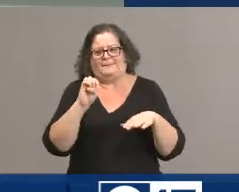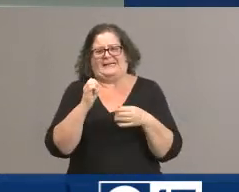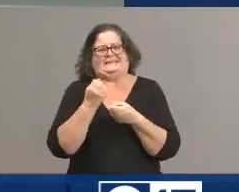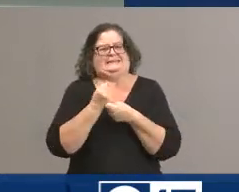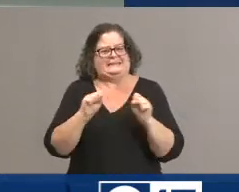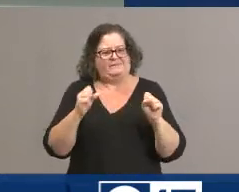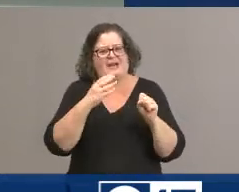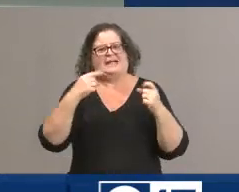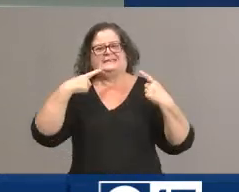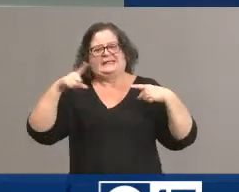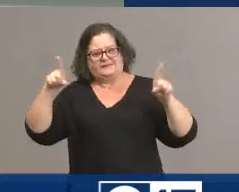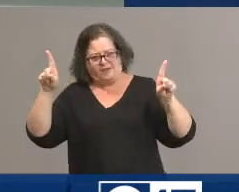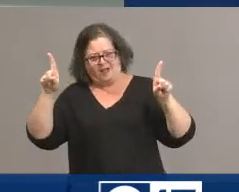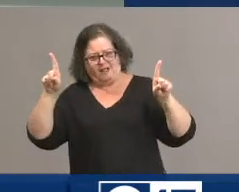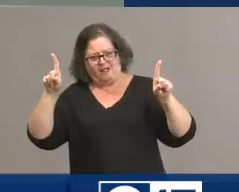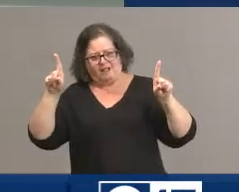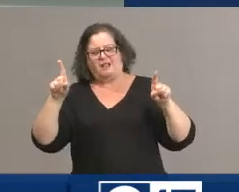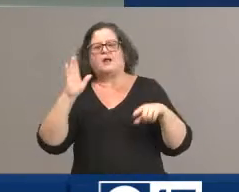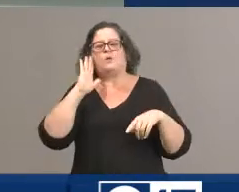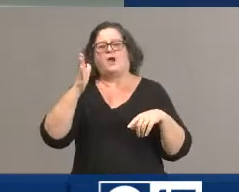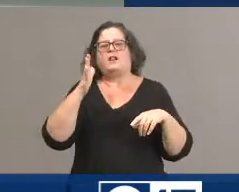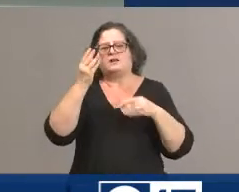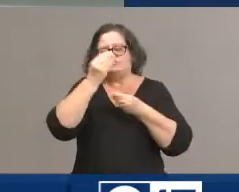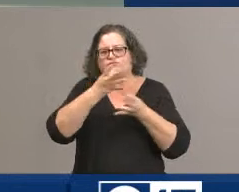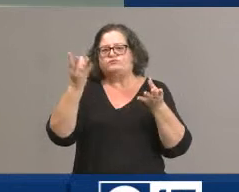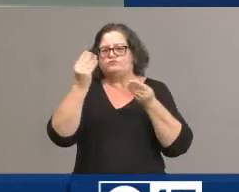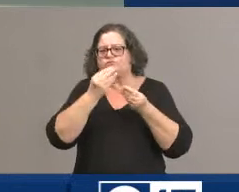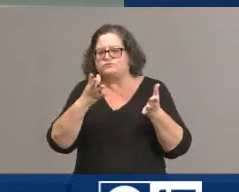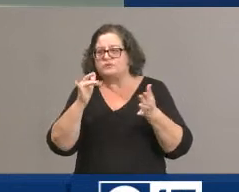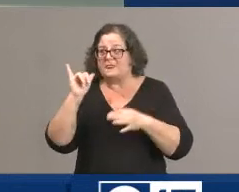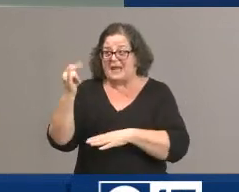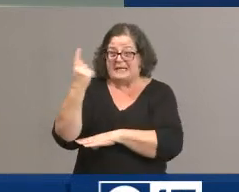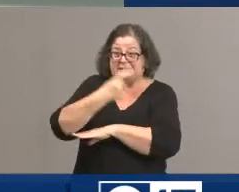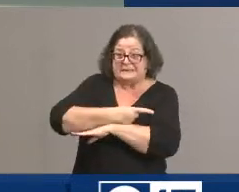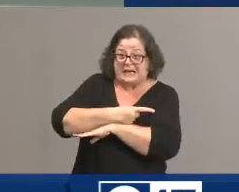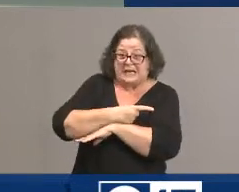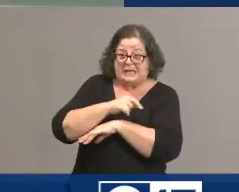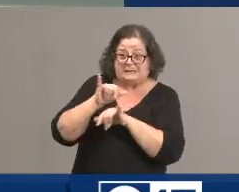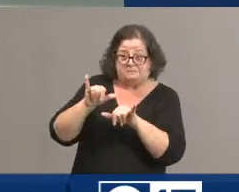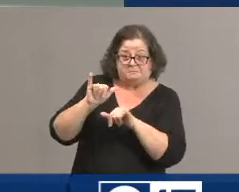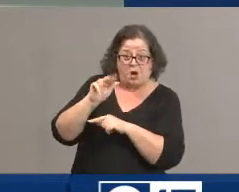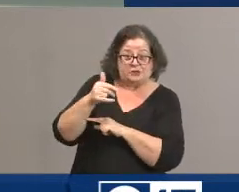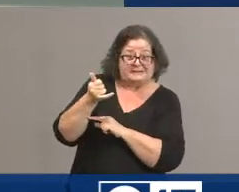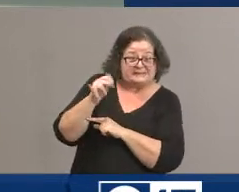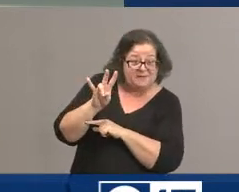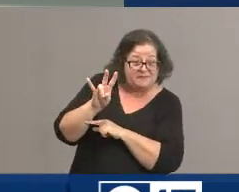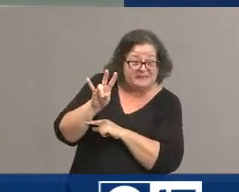continue to continue programs for kids in need.